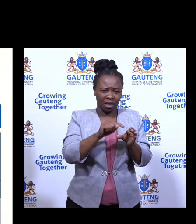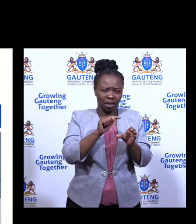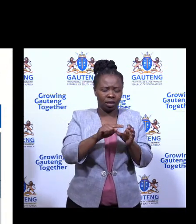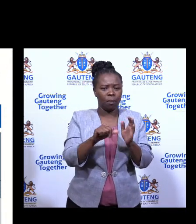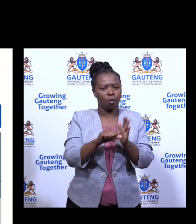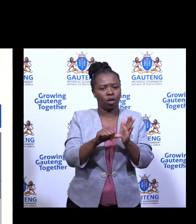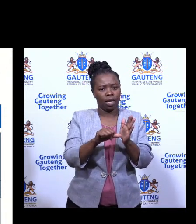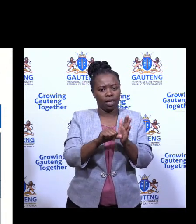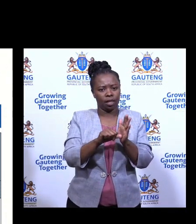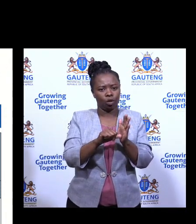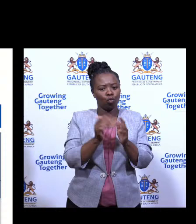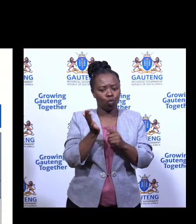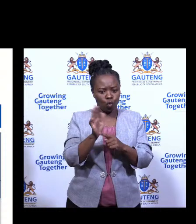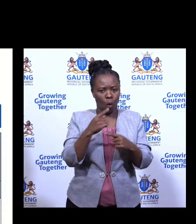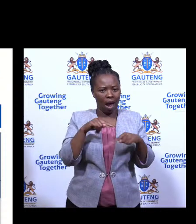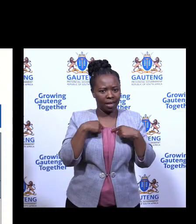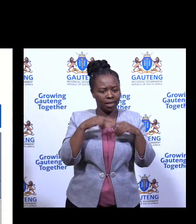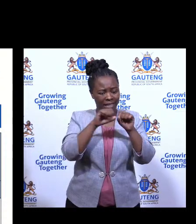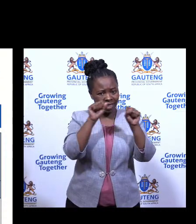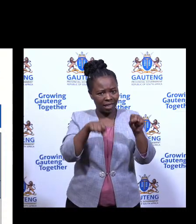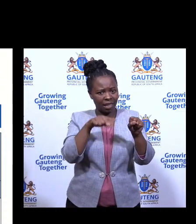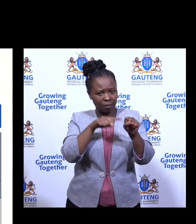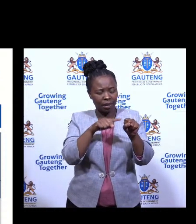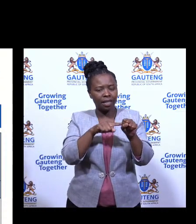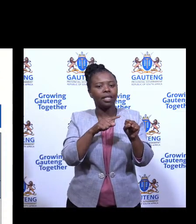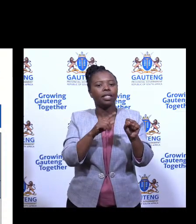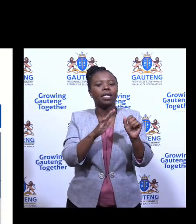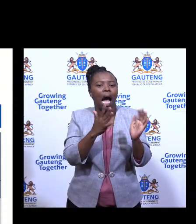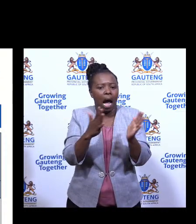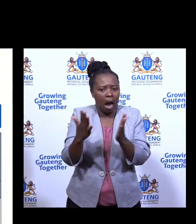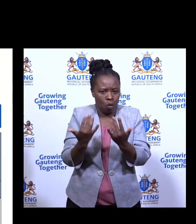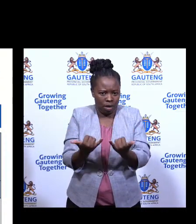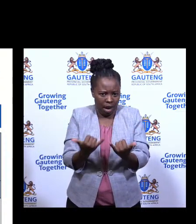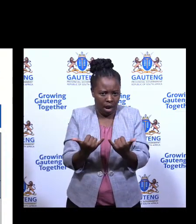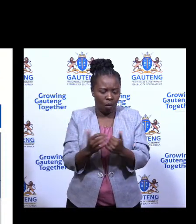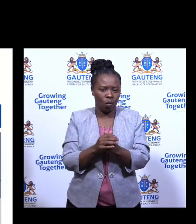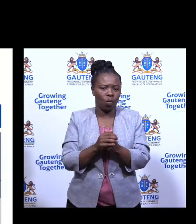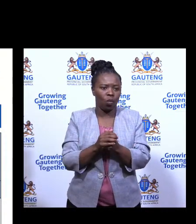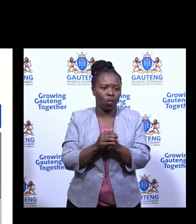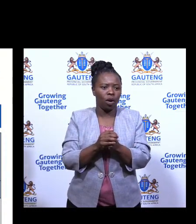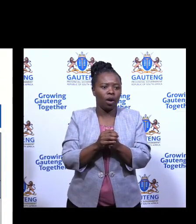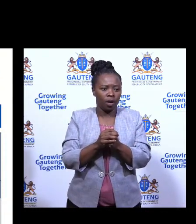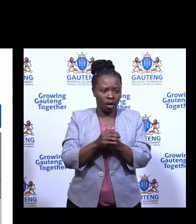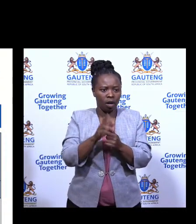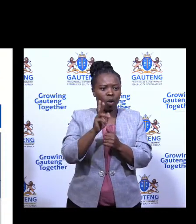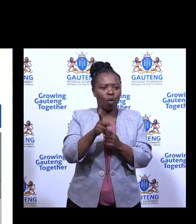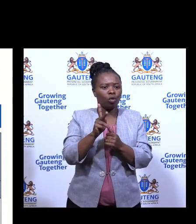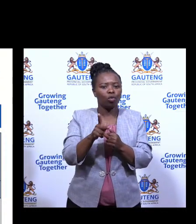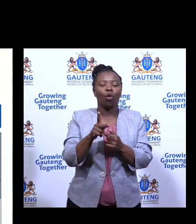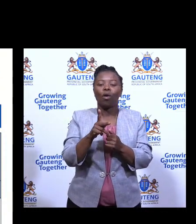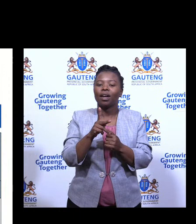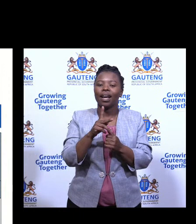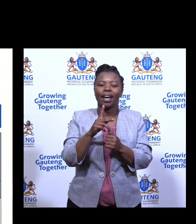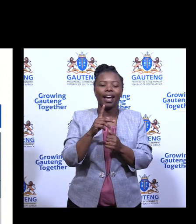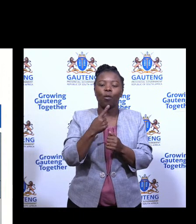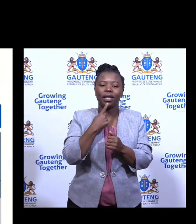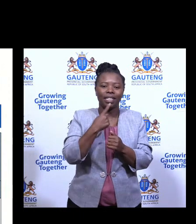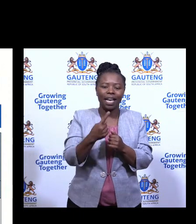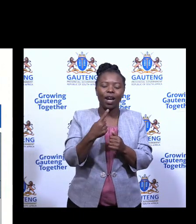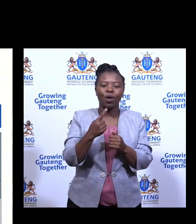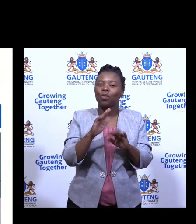system itself is coping. But again, we are not out of the woods.